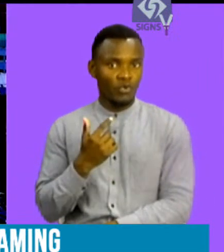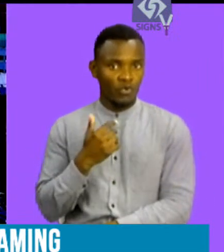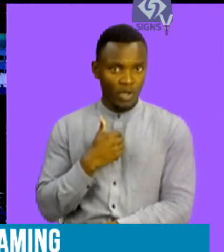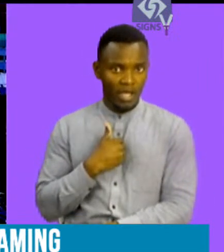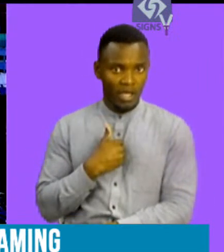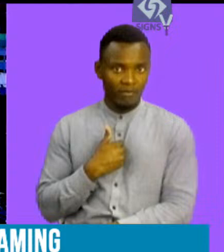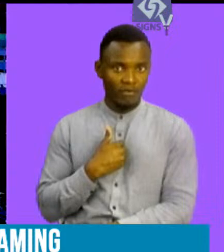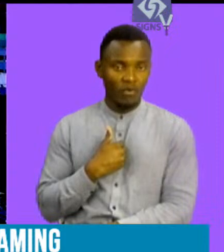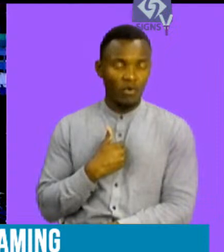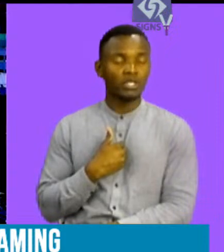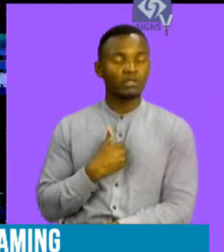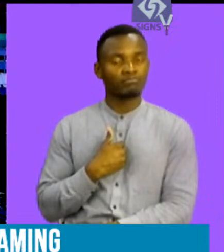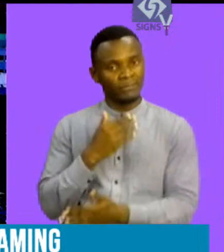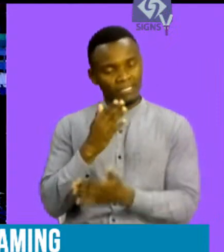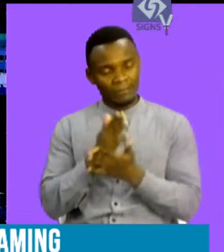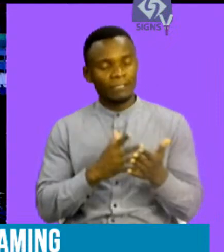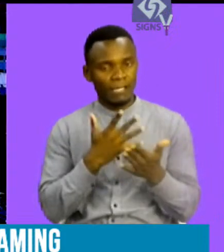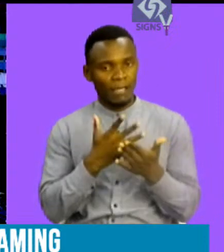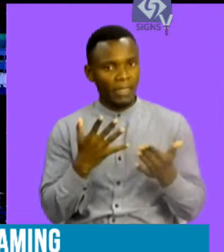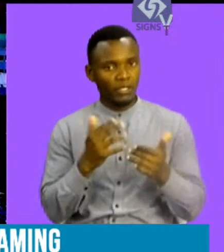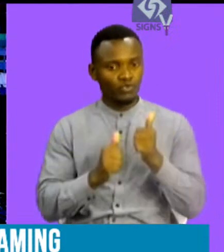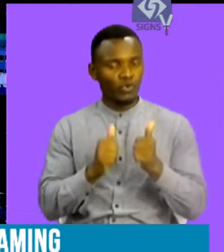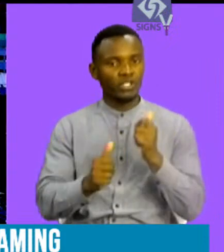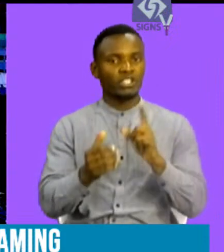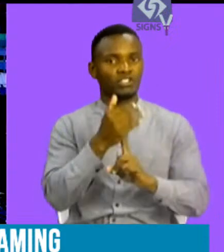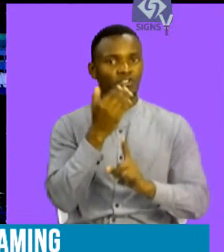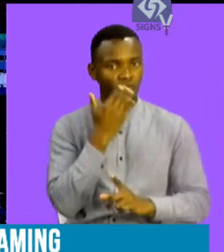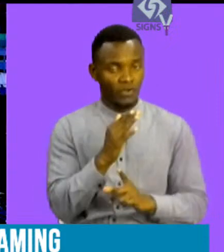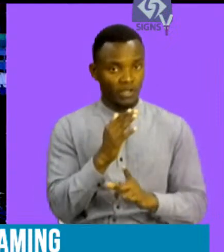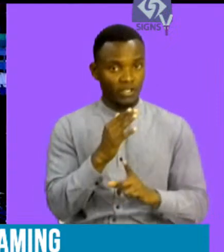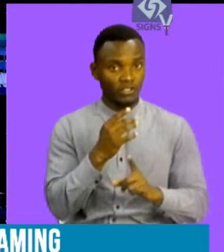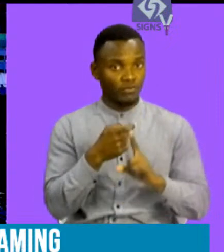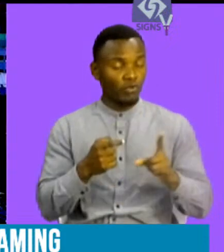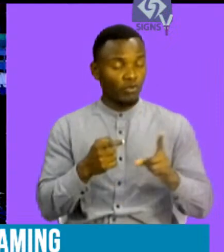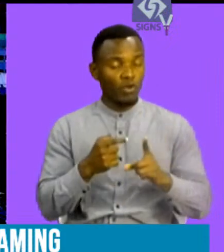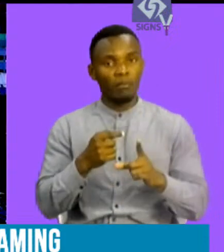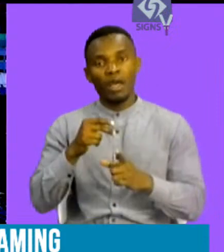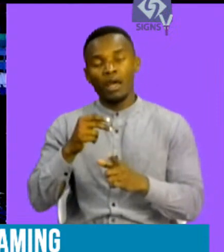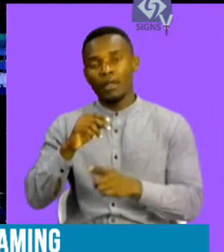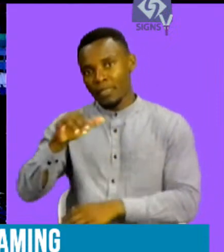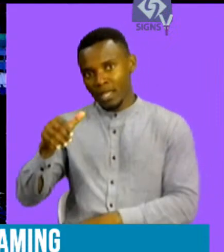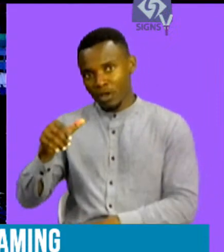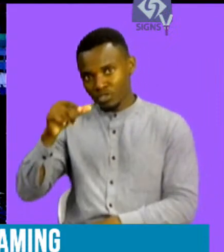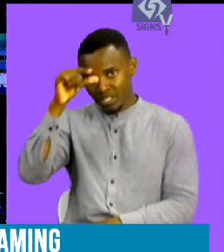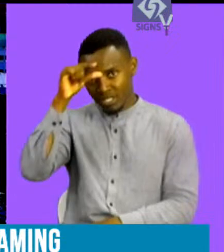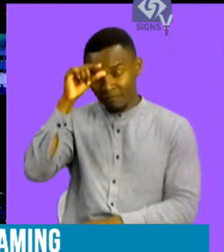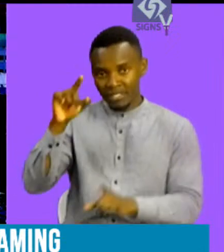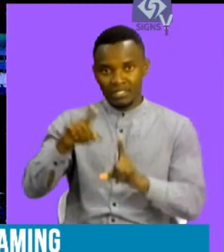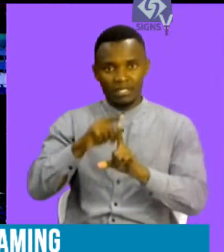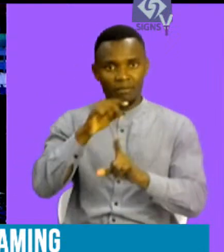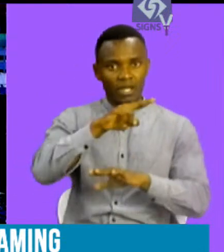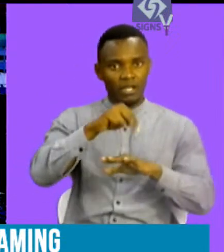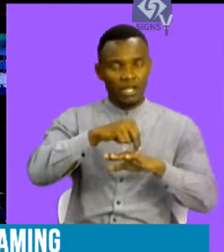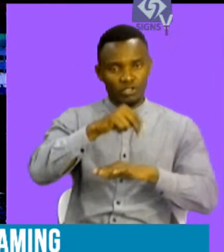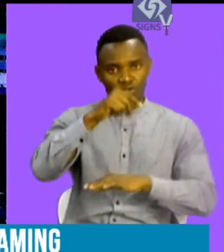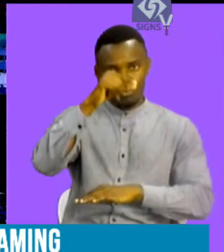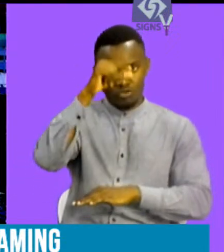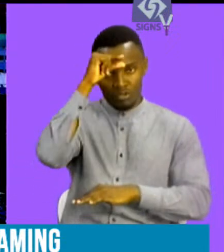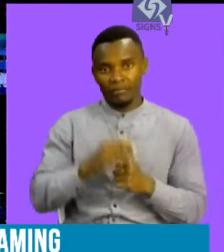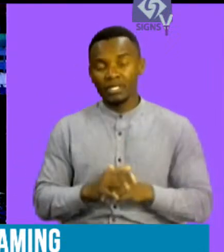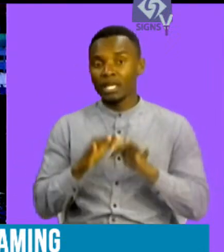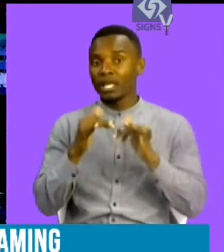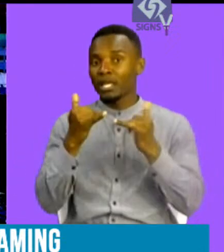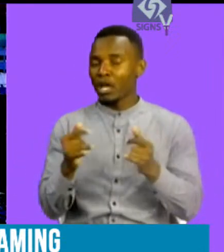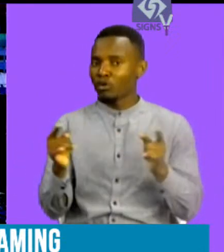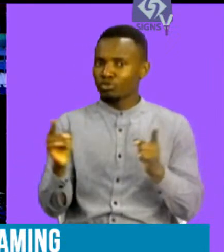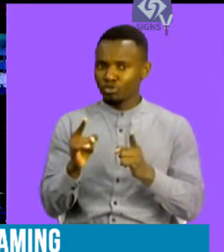bit that is being done by both the county government and the national level. So if you are watching, allow us go for a breather.